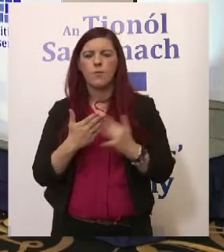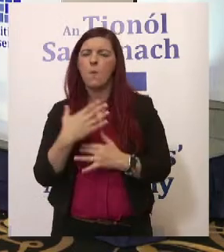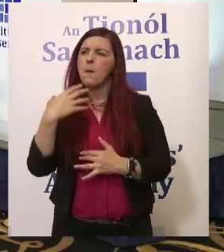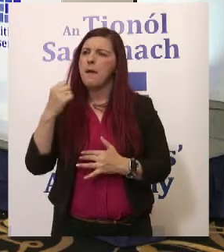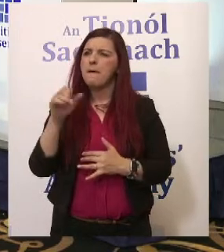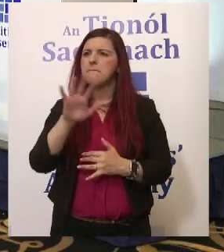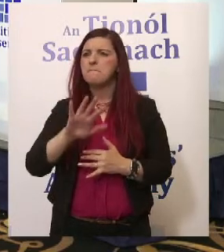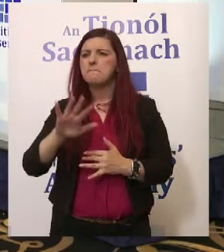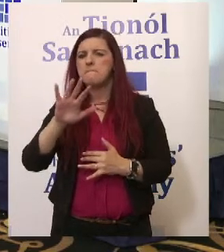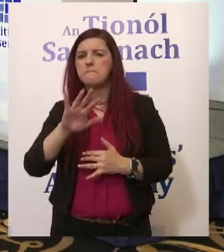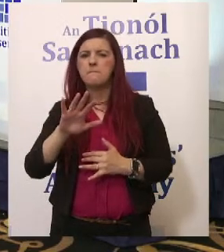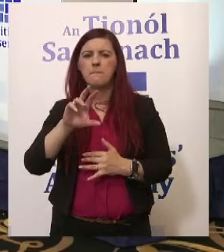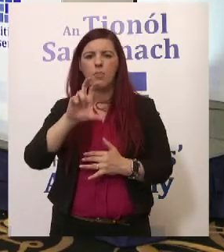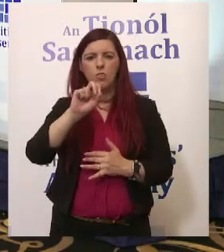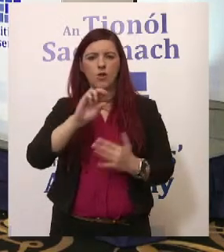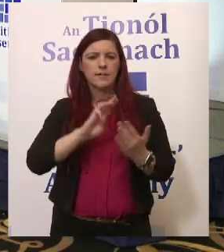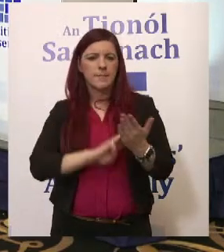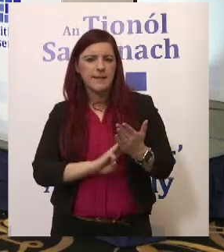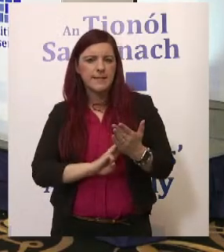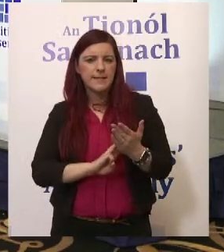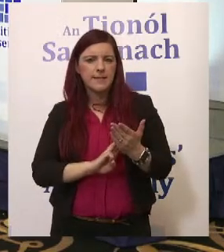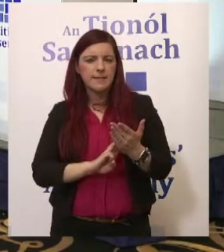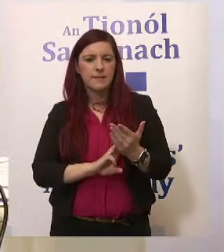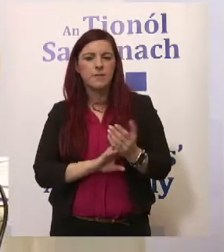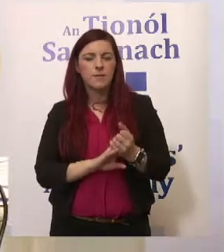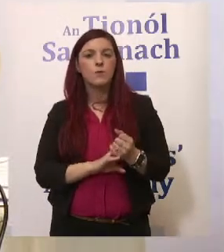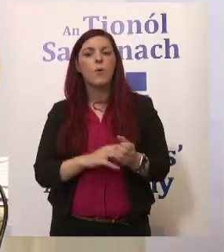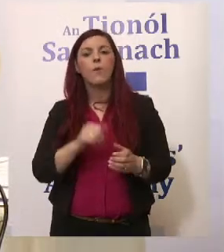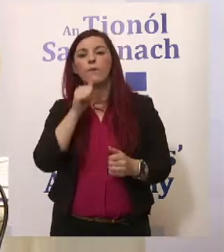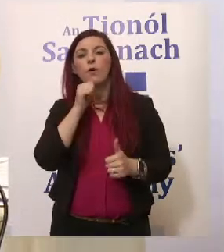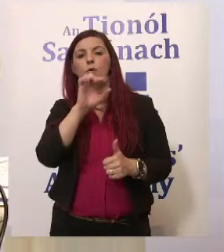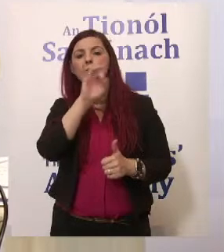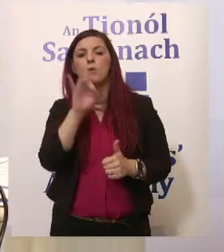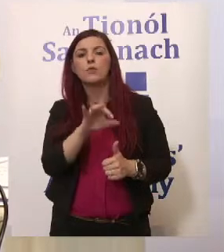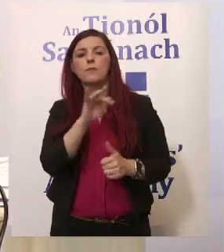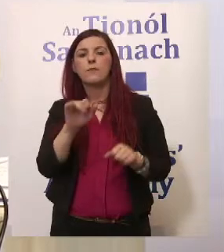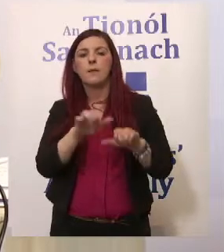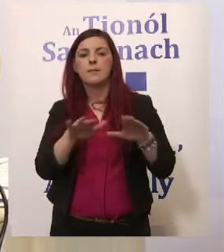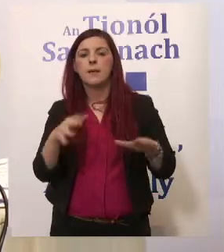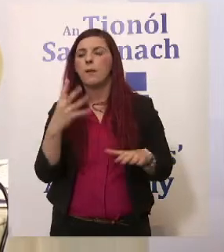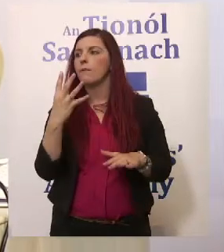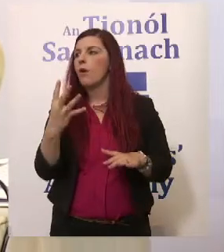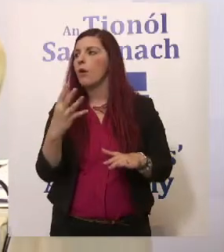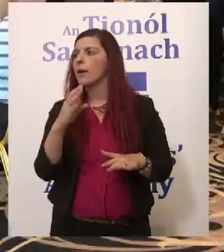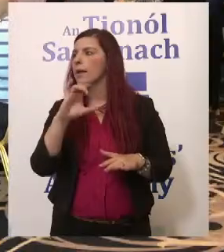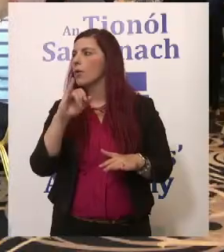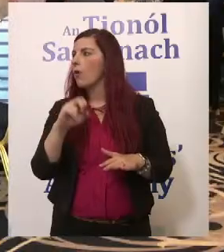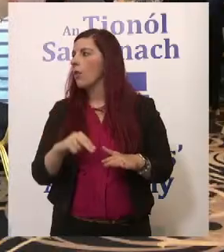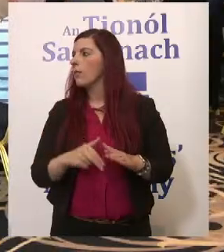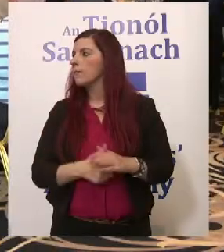approximately a half an hour to do that. And the first question is from table 4, please, and Kieran.